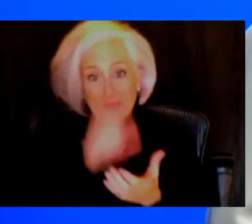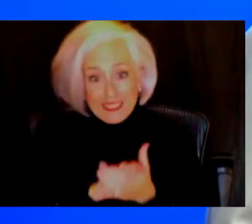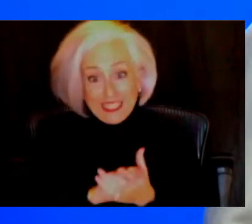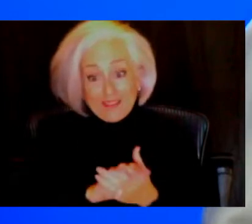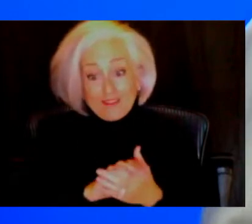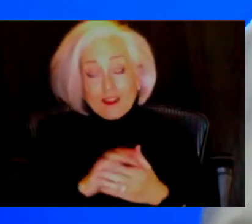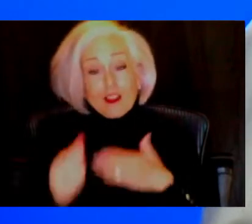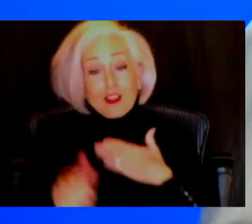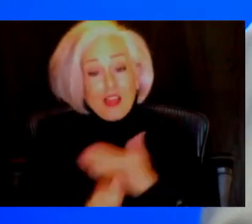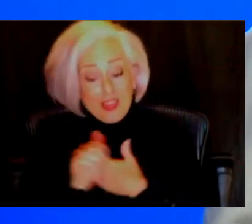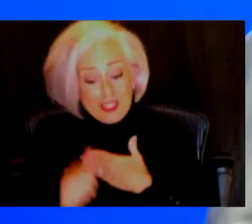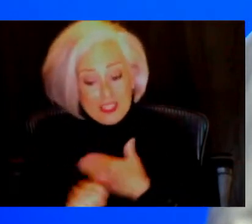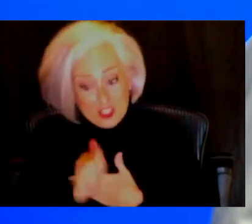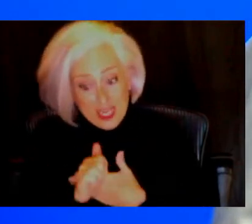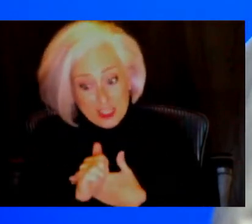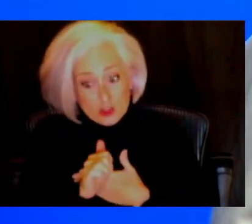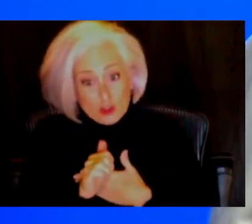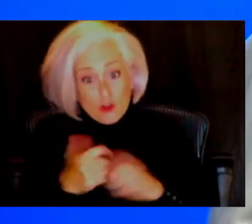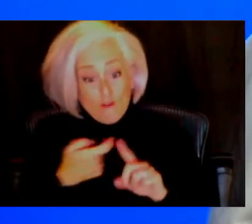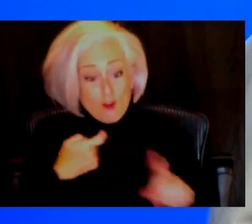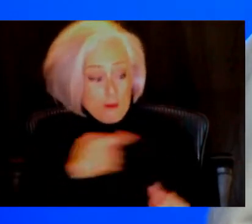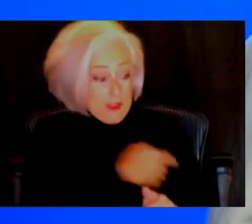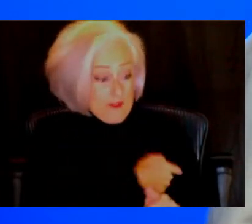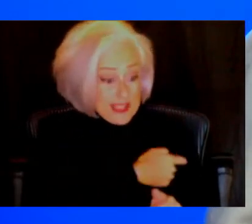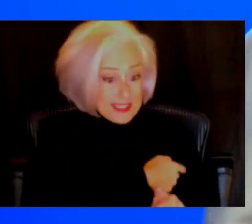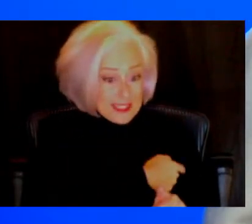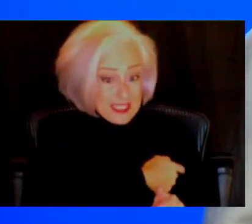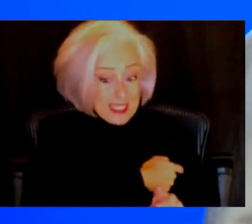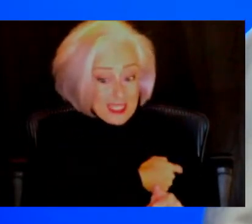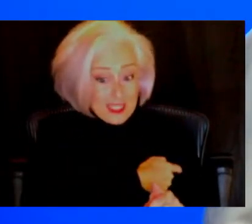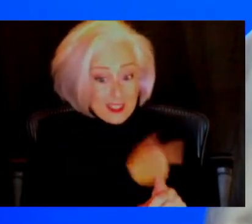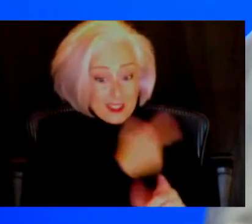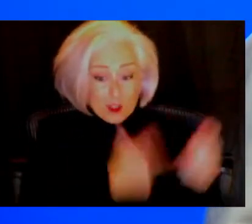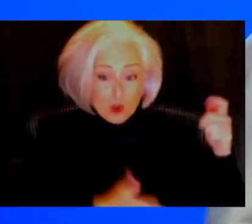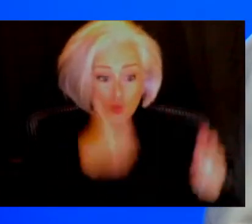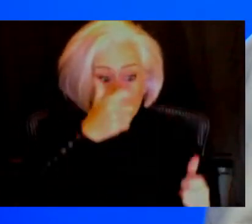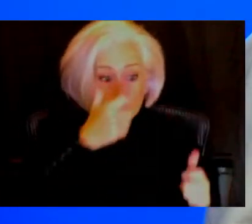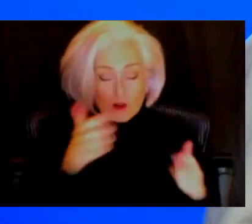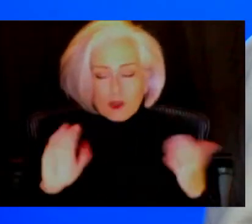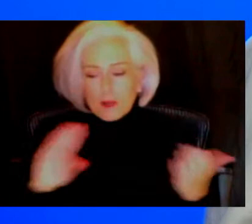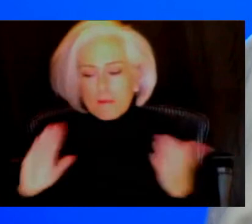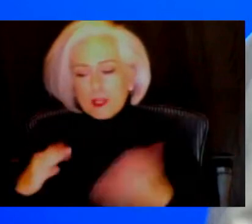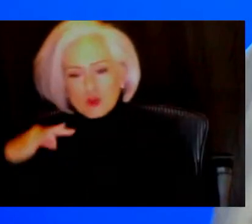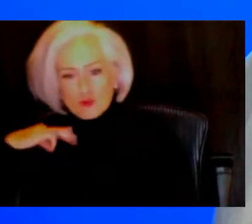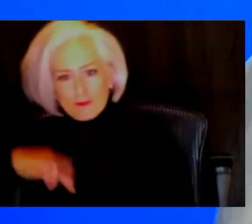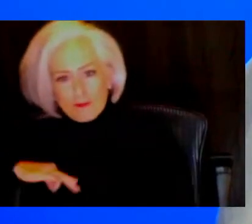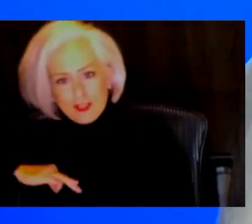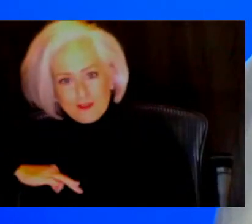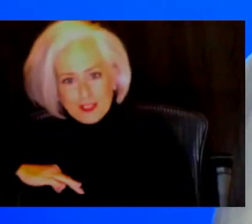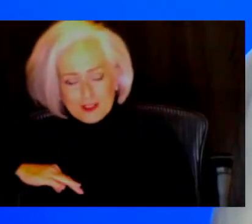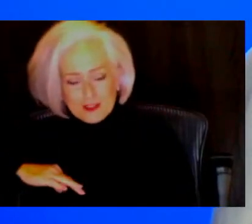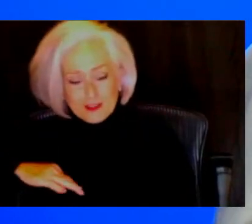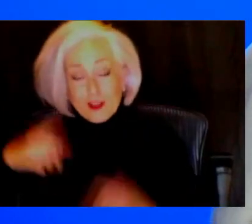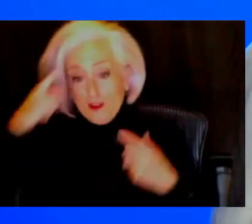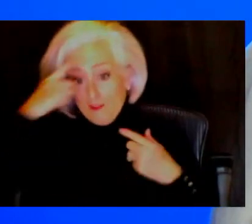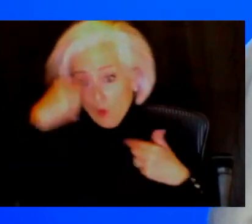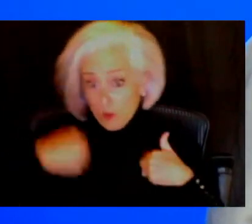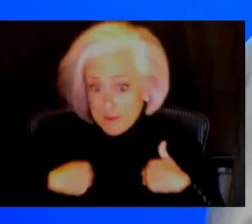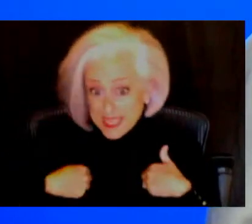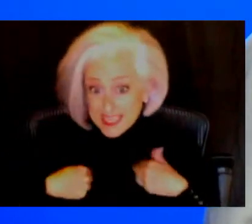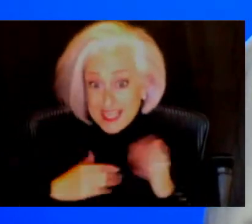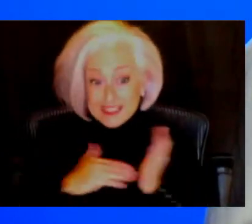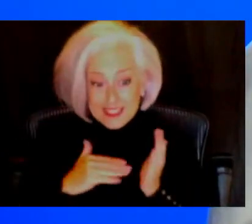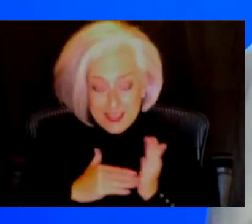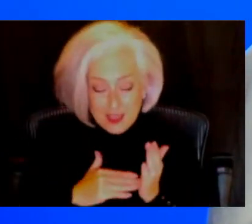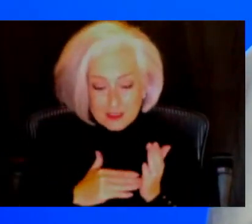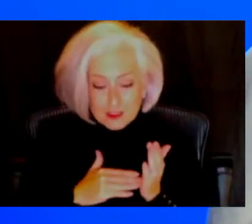vaccine outweigh the benefits. And I think for me as a healthcare professional, I want to reassure our veterans that